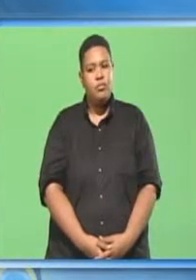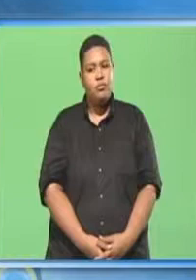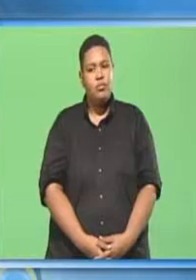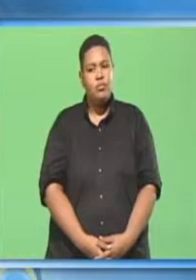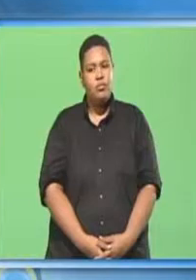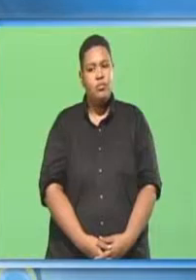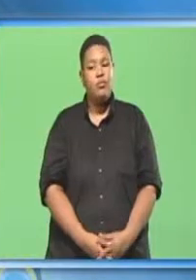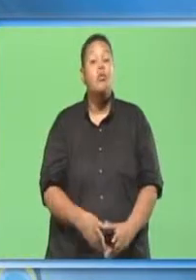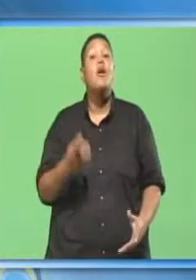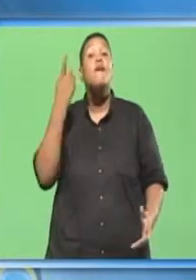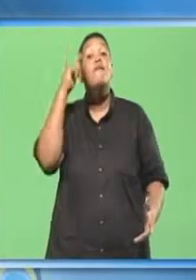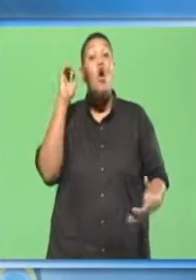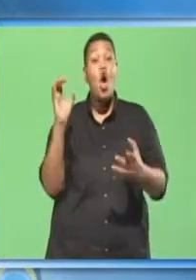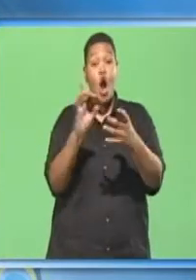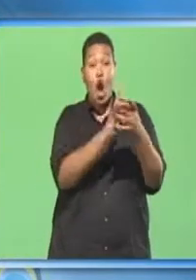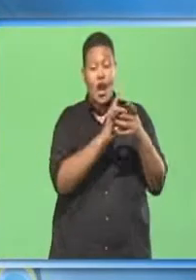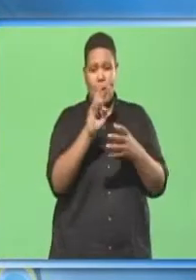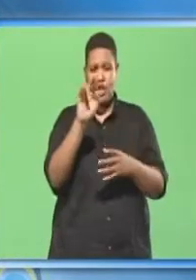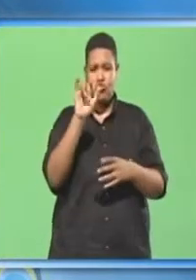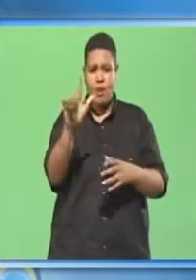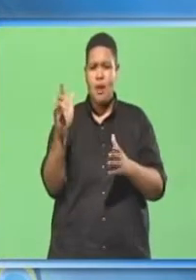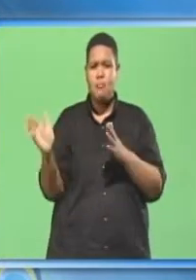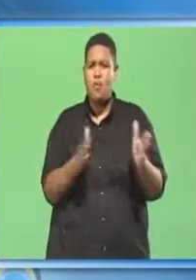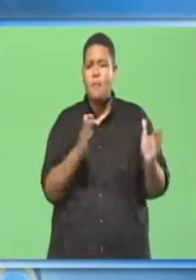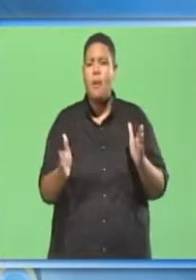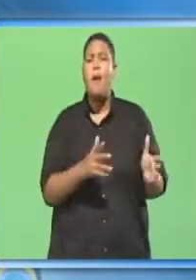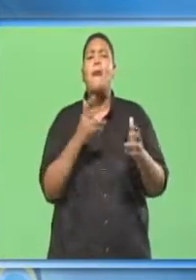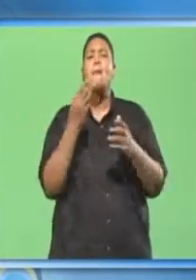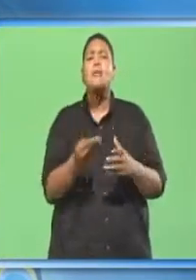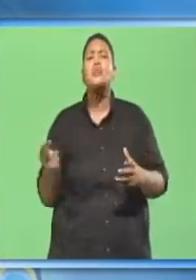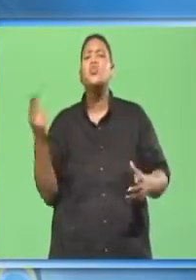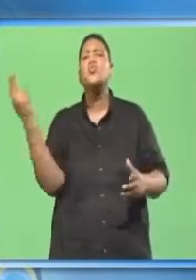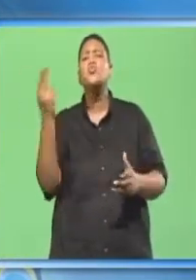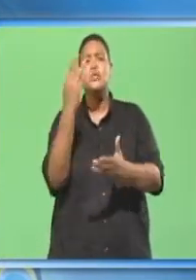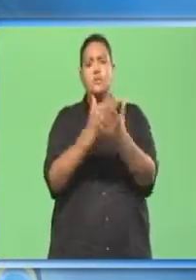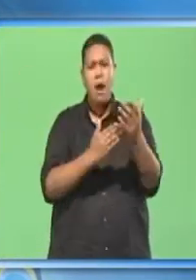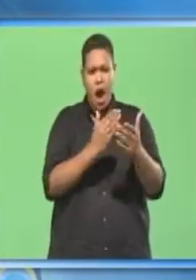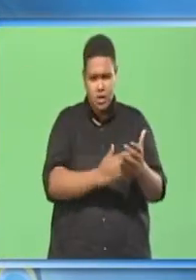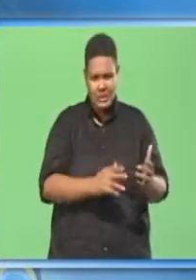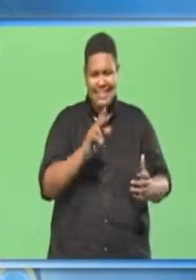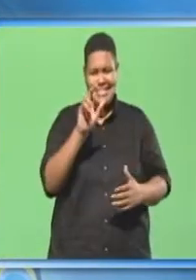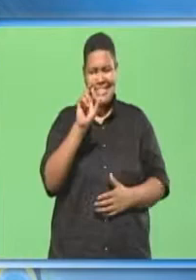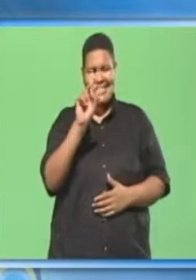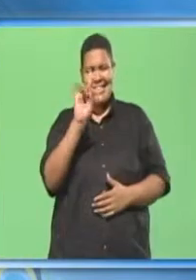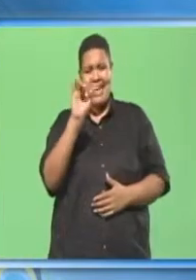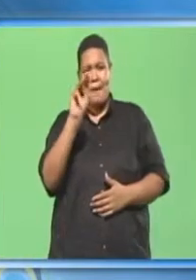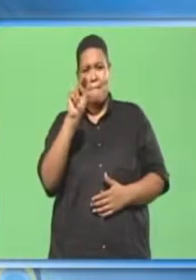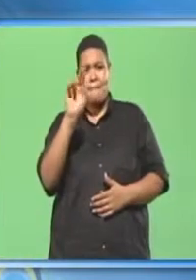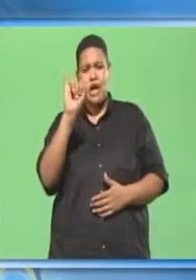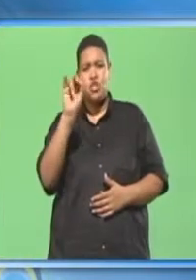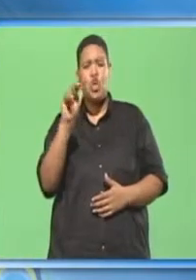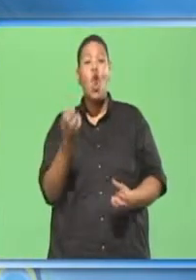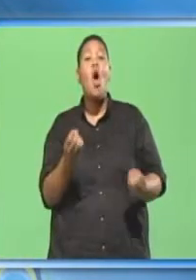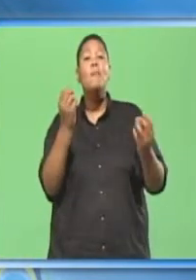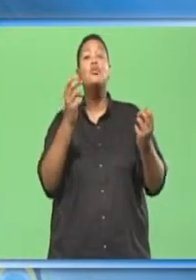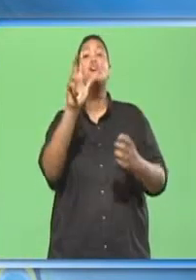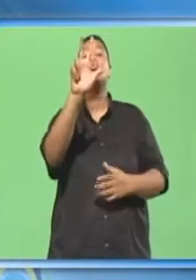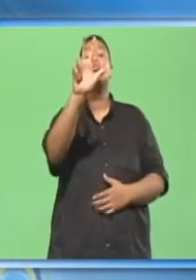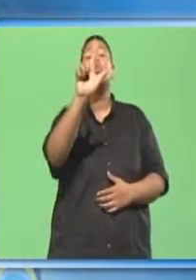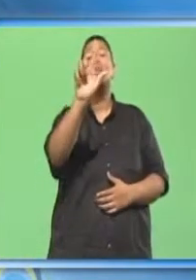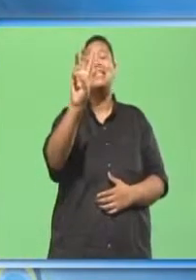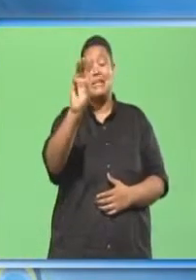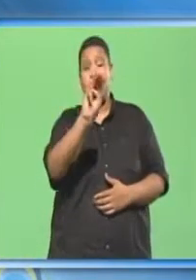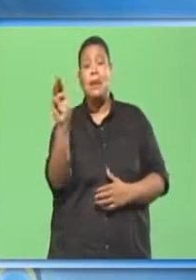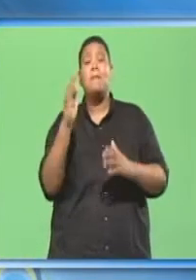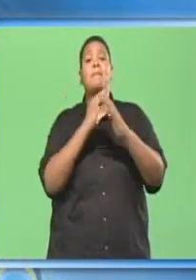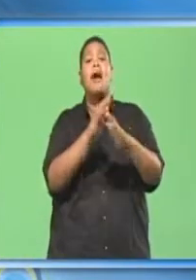For the connecting rails, prepare material to produce 2 pieces of dimension 326 mm by 50 mm